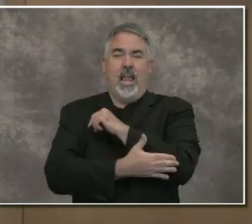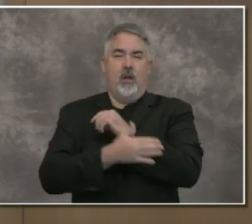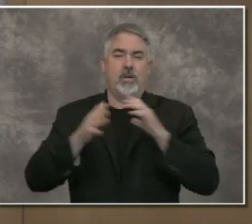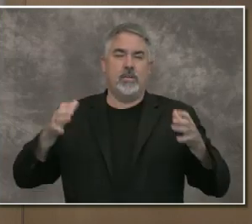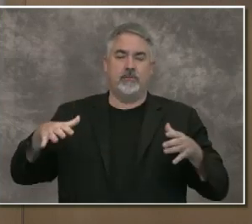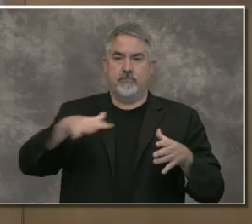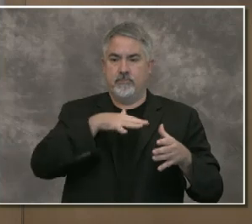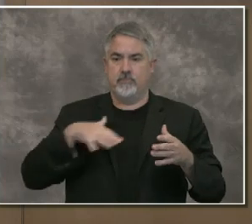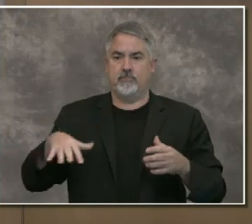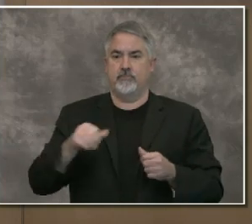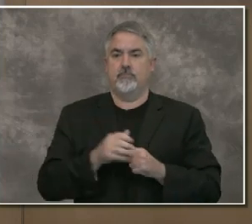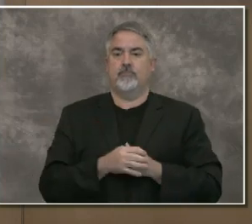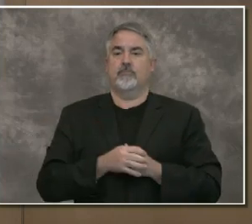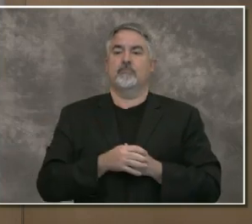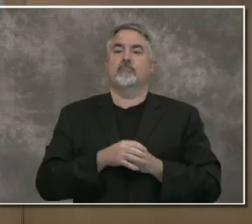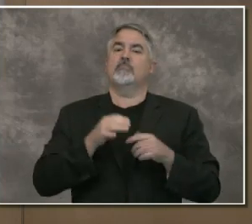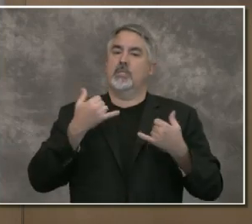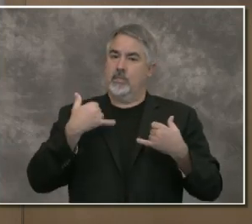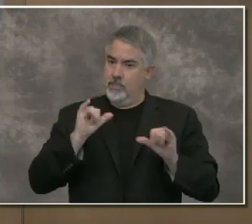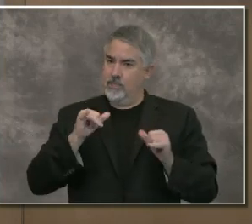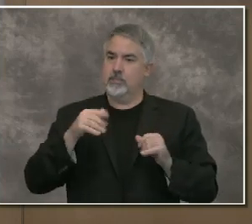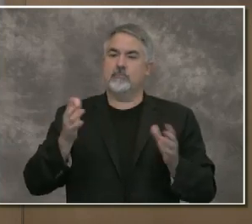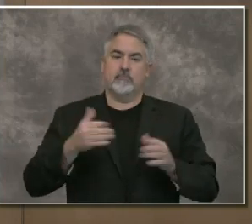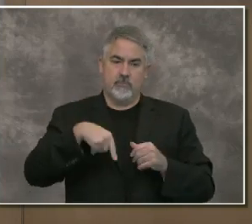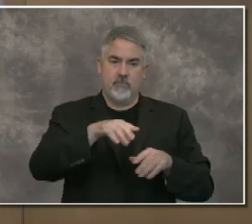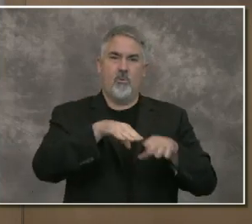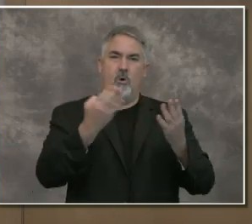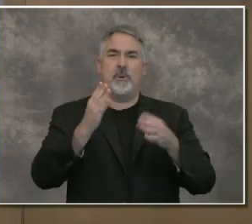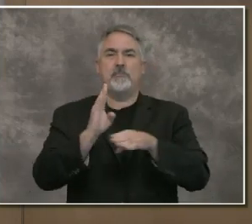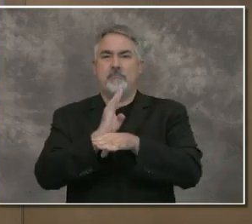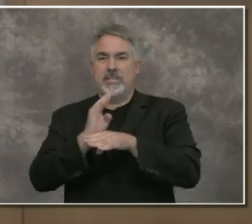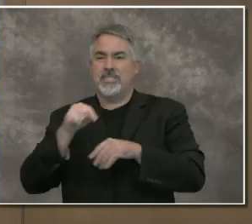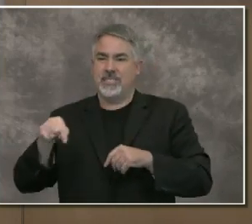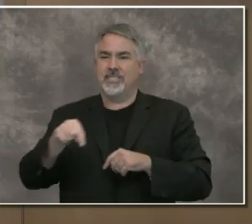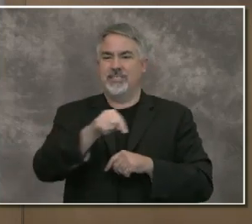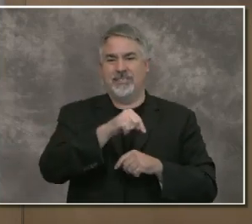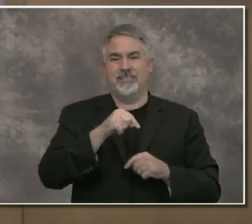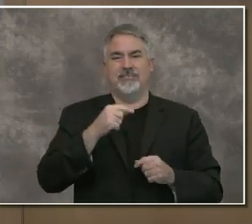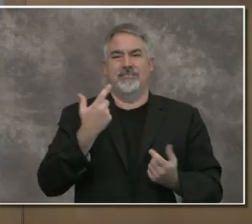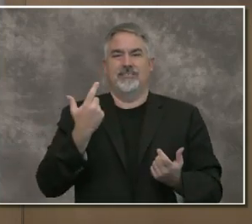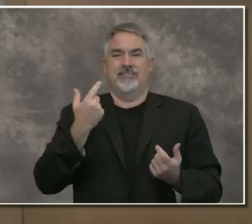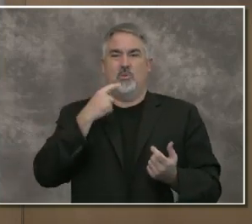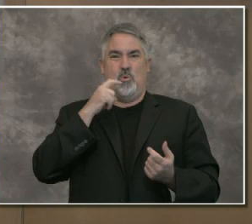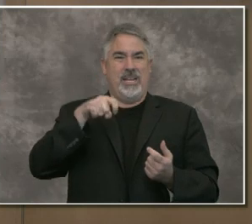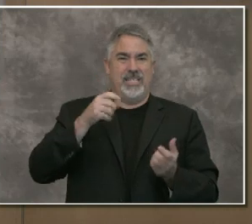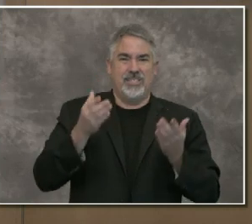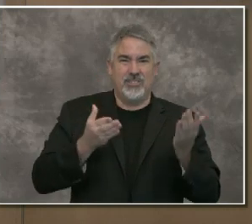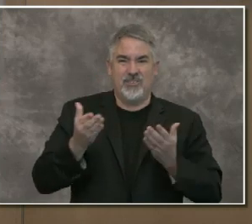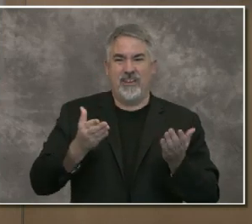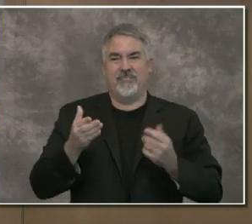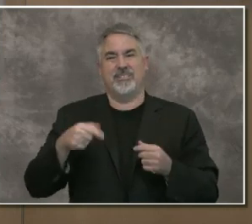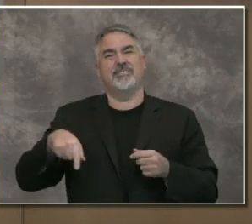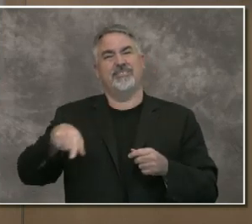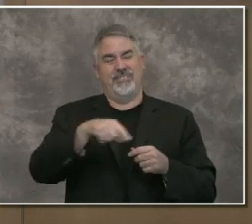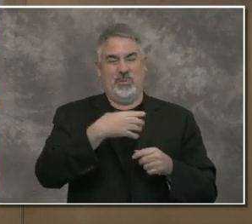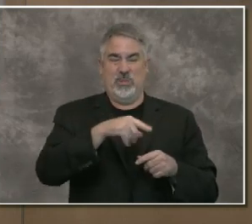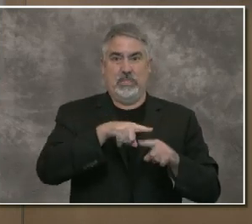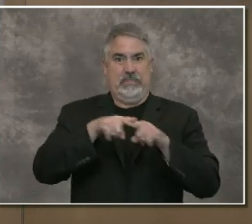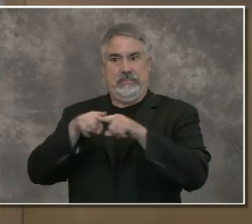for business to provide the services to our residents that they need and rely upon.